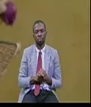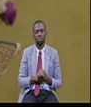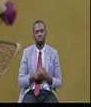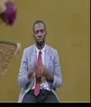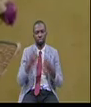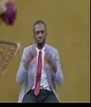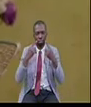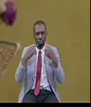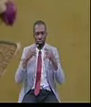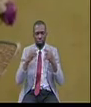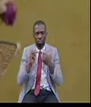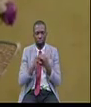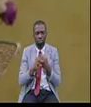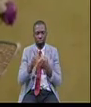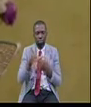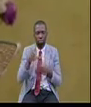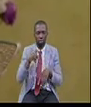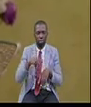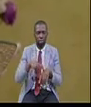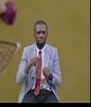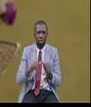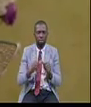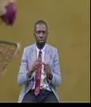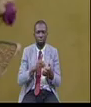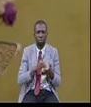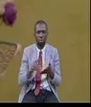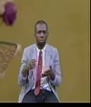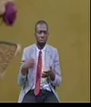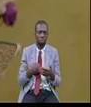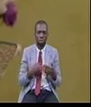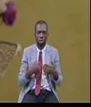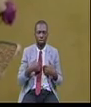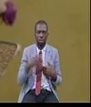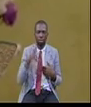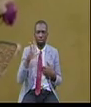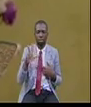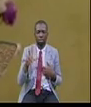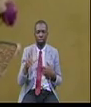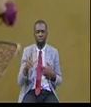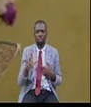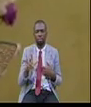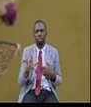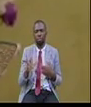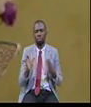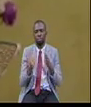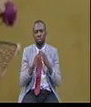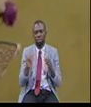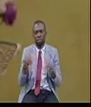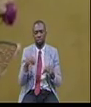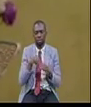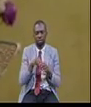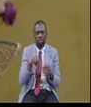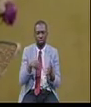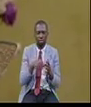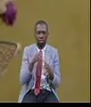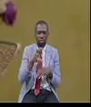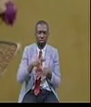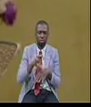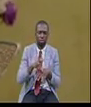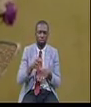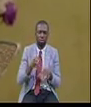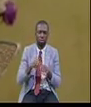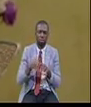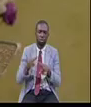Announcement. Three times every week, we have the following meetings in this church, which hold in our